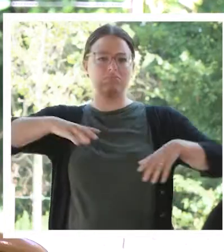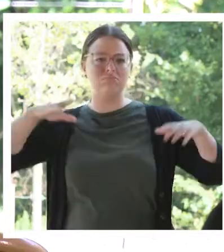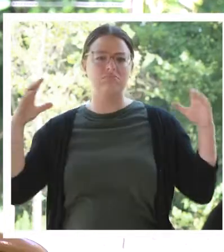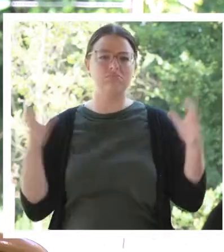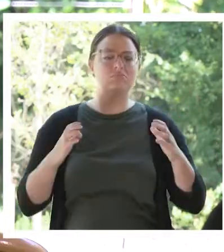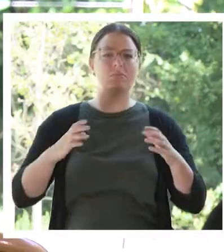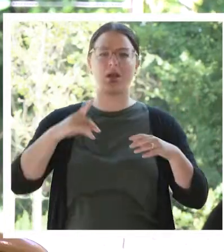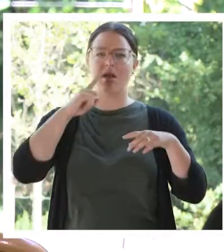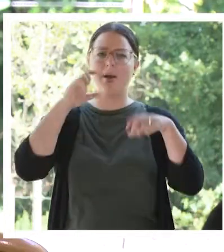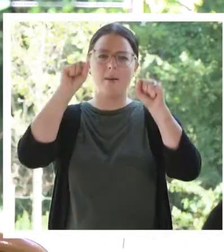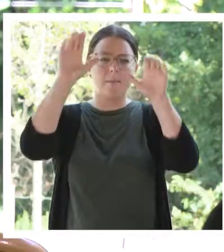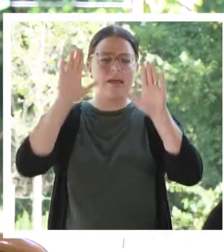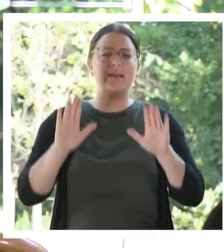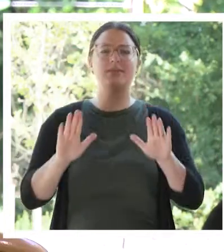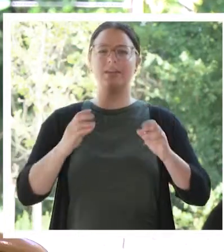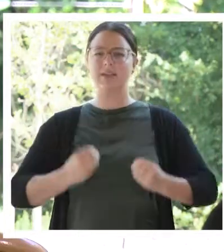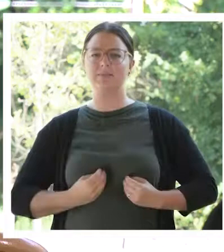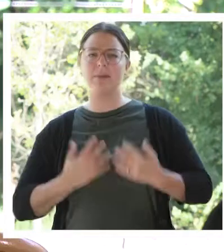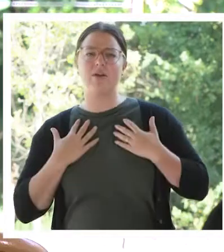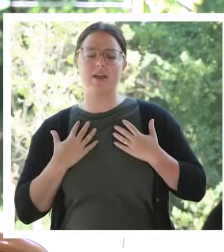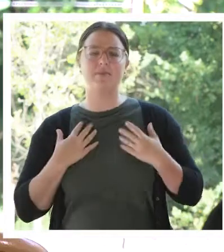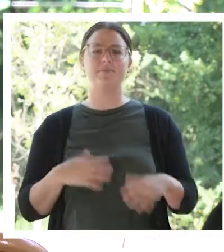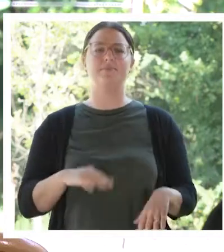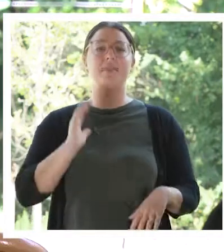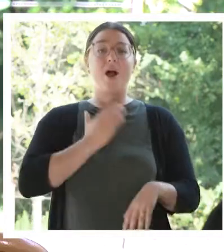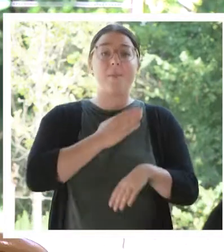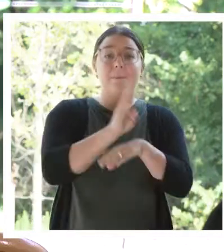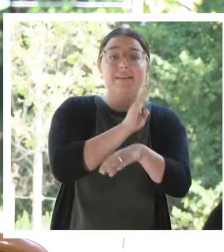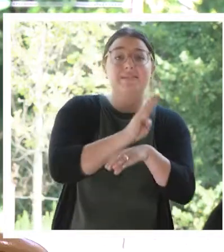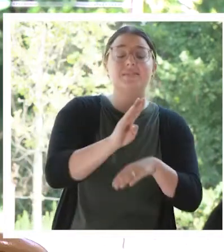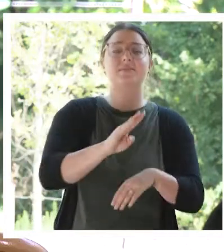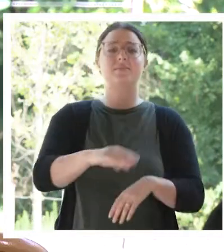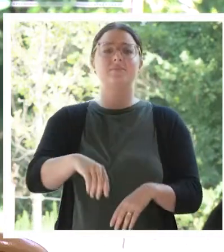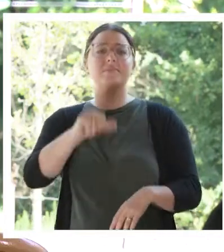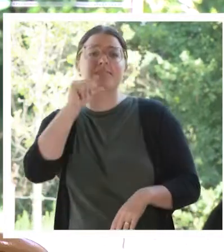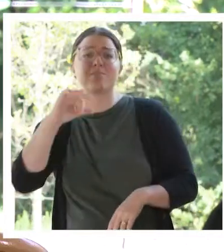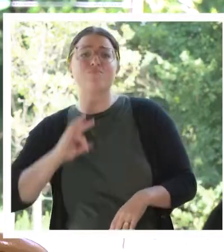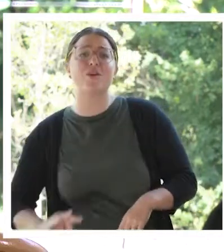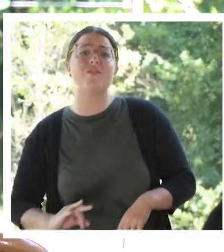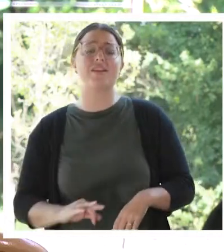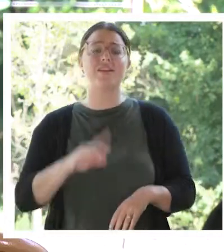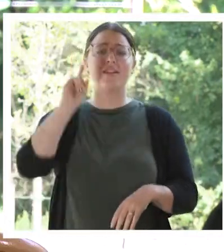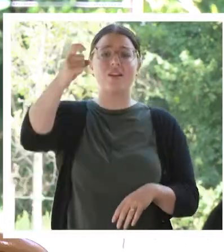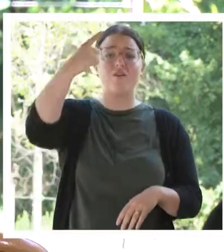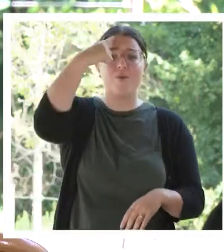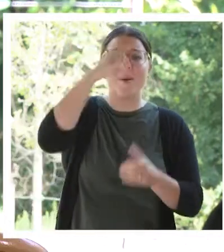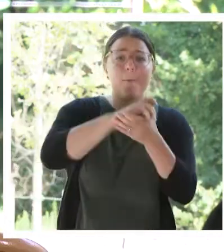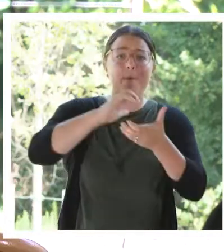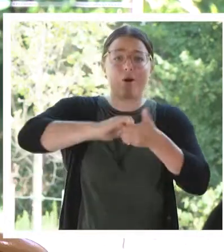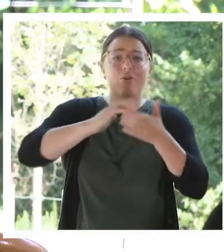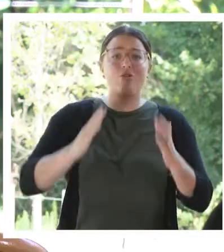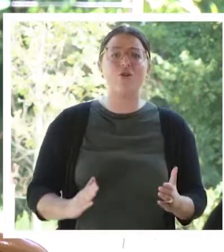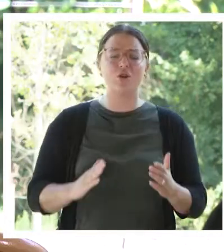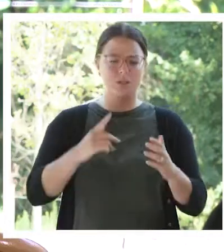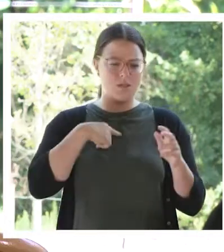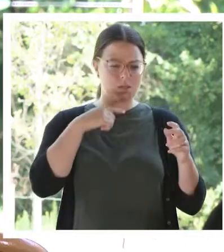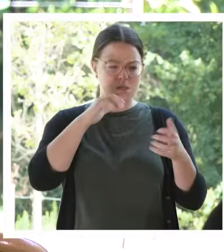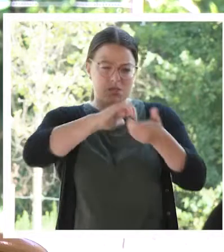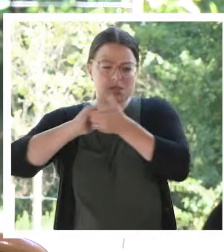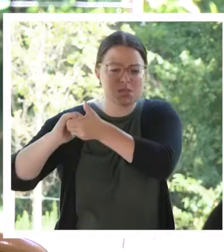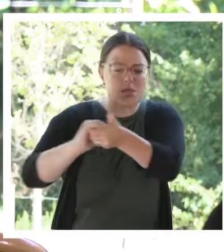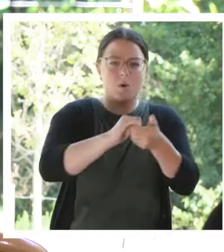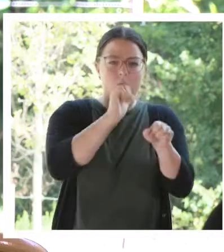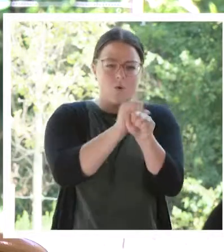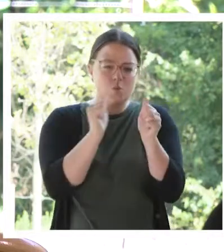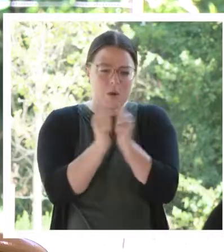Our businesses, our nonprofits, our individual people, our government partners identified needs and worked together